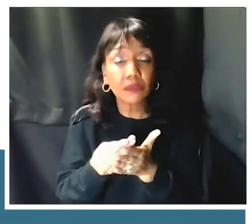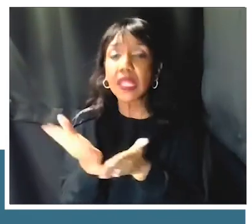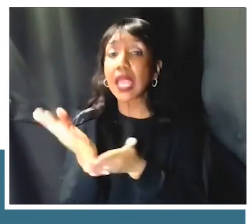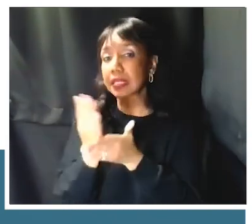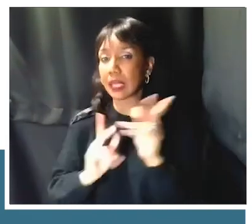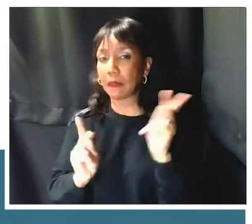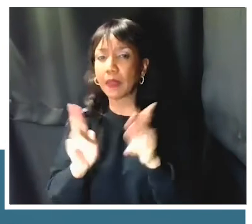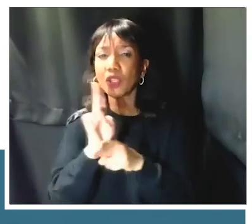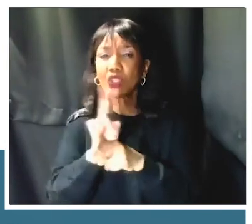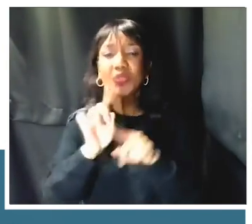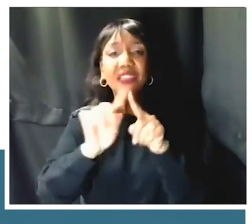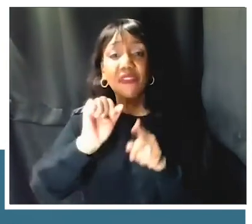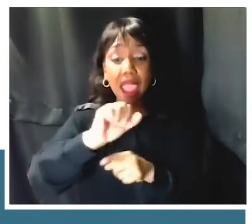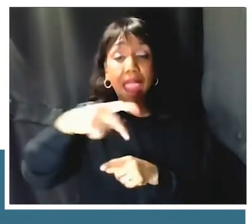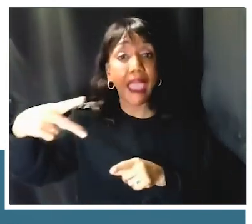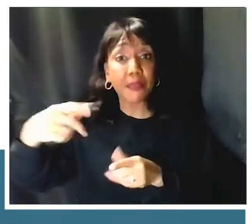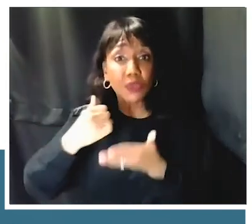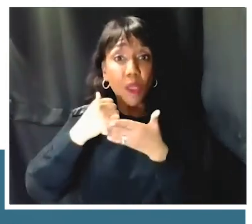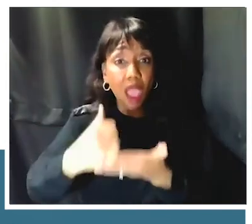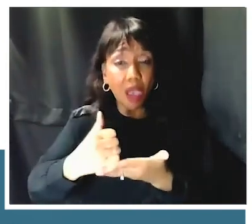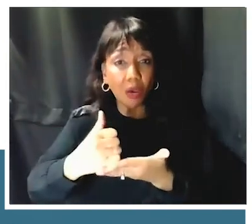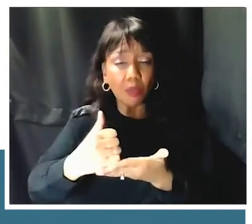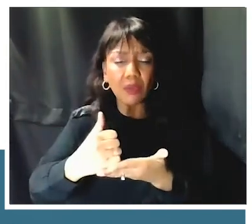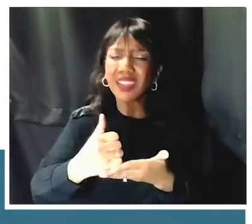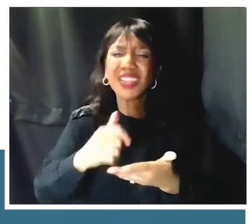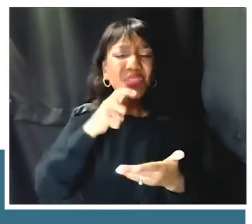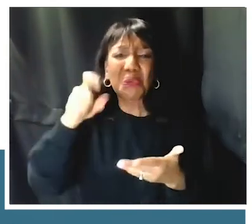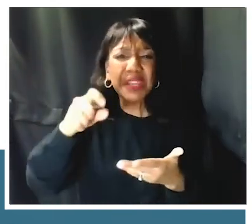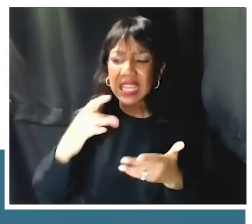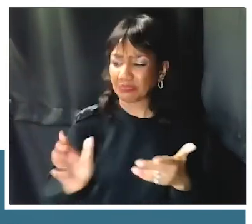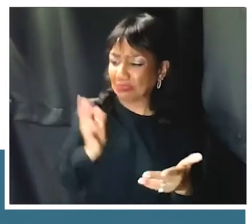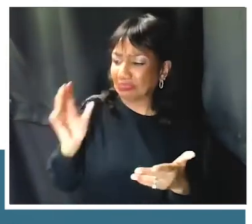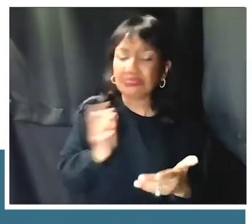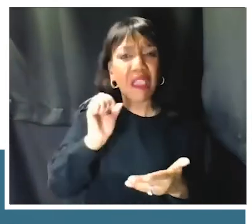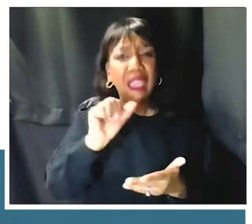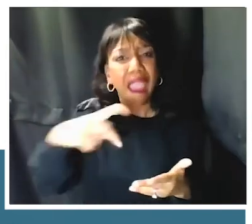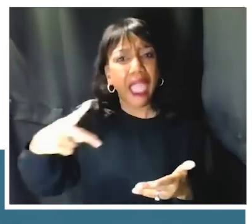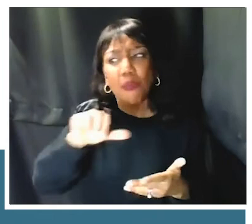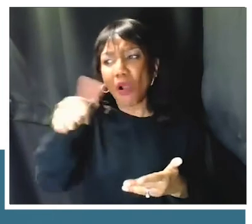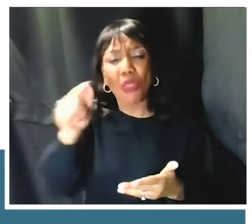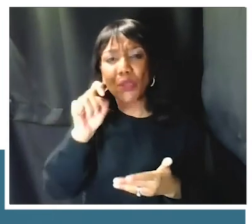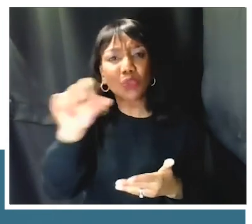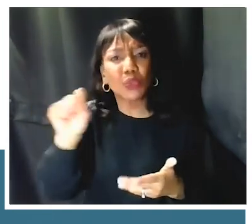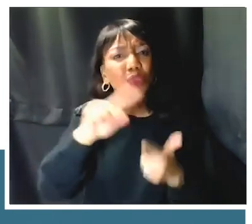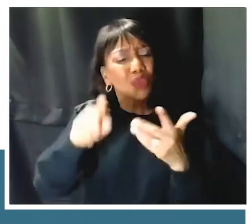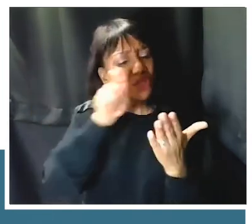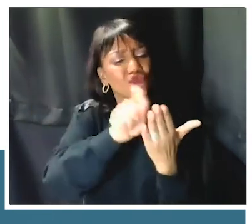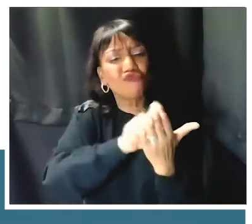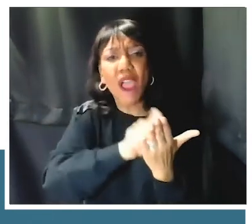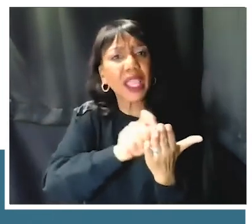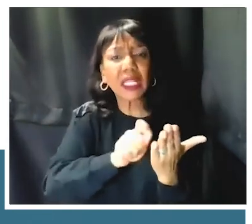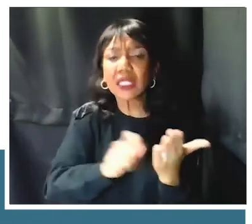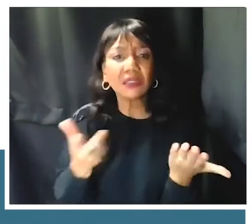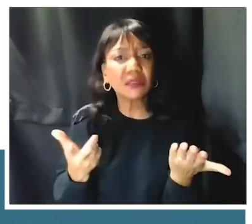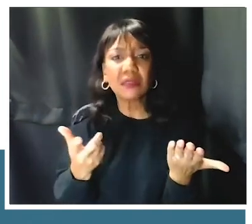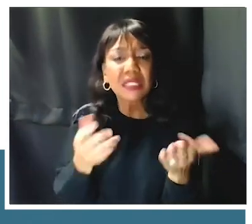While some people use different apps to manage their expenses, you really don't need any special apps or other tools. You can manage